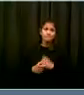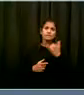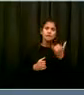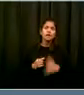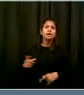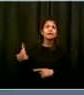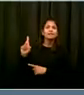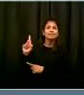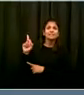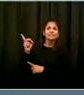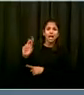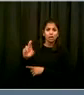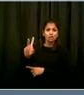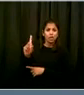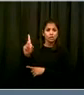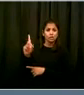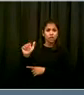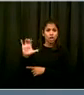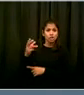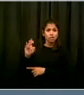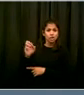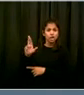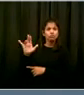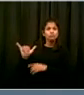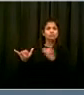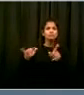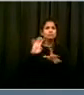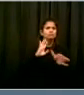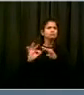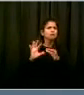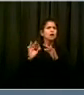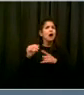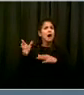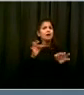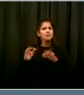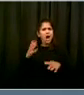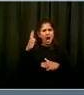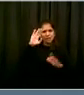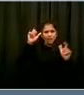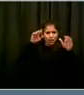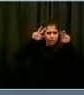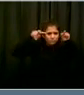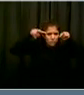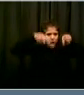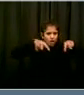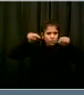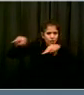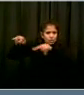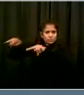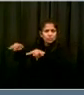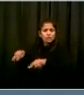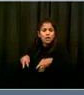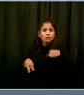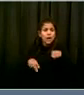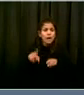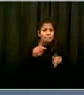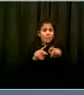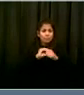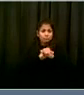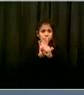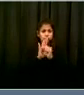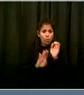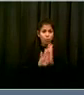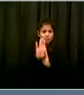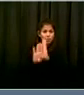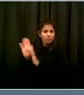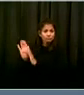Thank you, Mr. Mayor. As we've said over the last few weeks and months, we will go to where